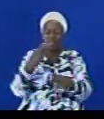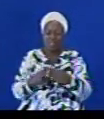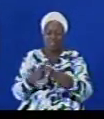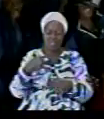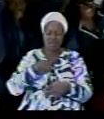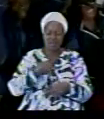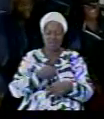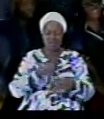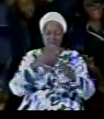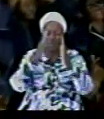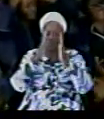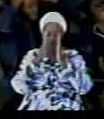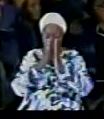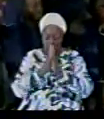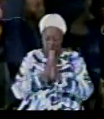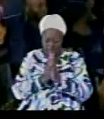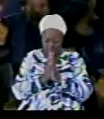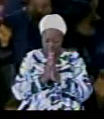pray.